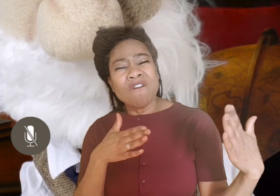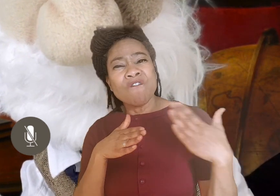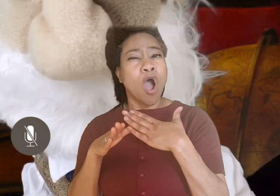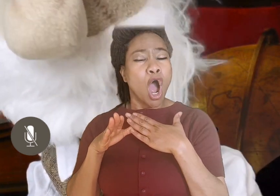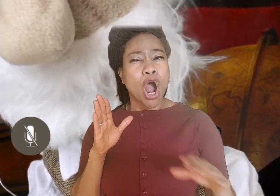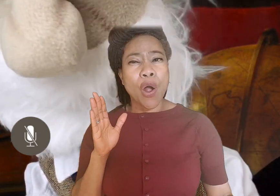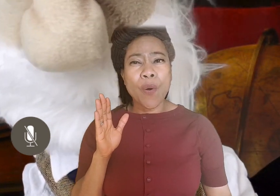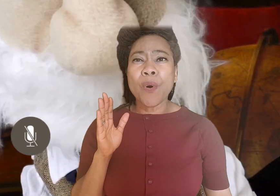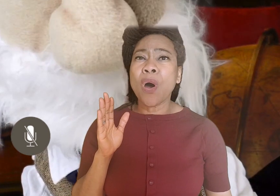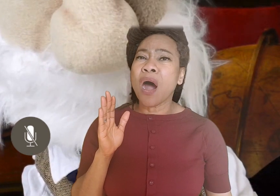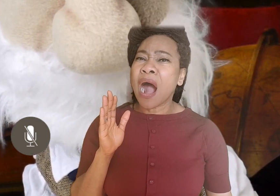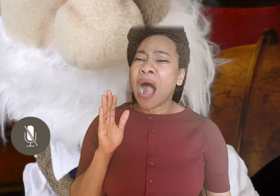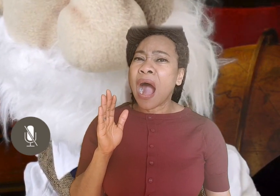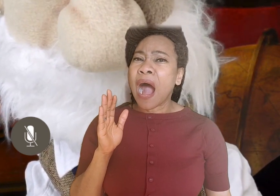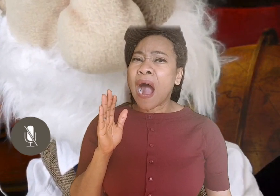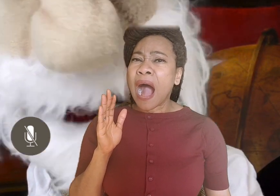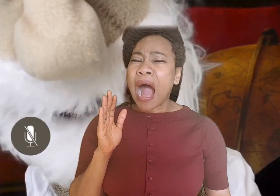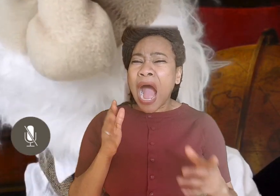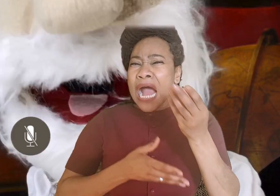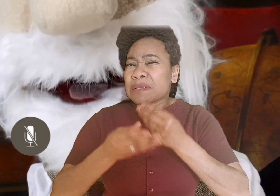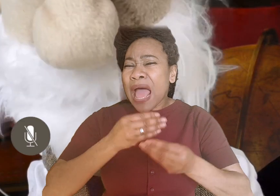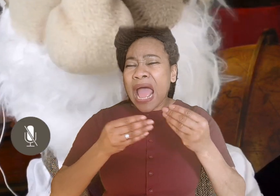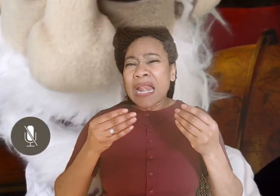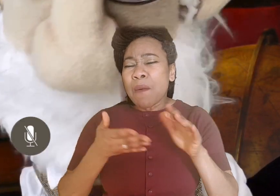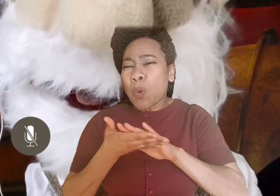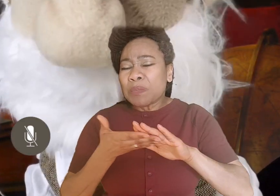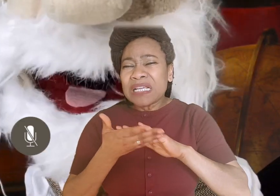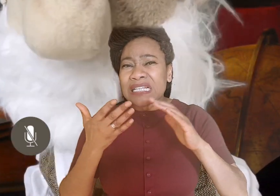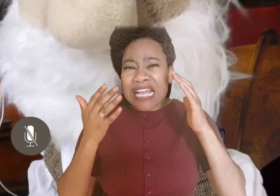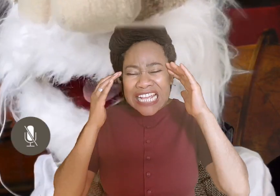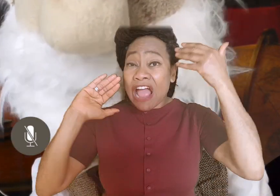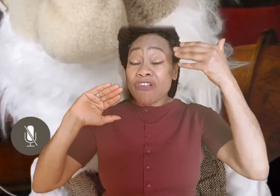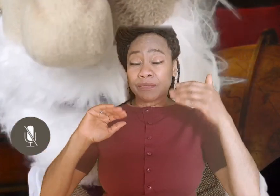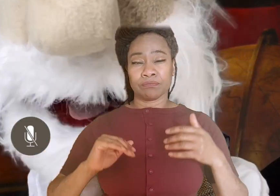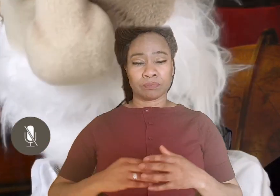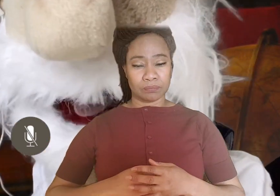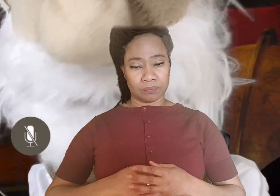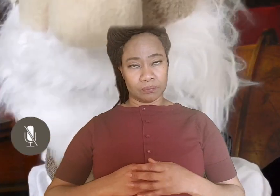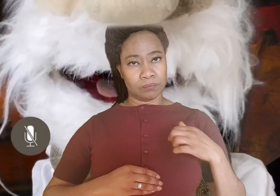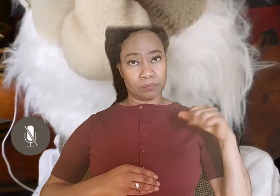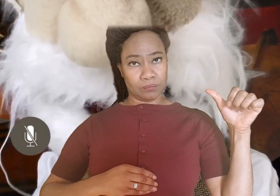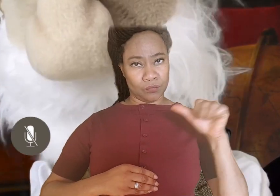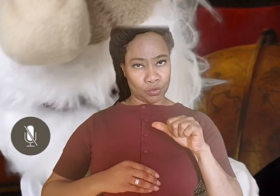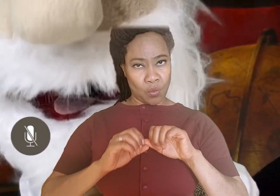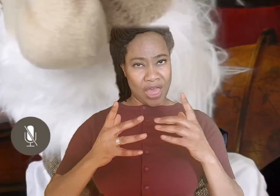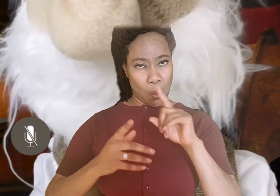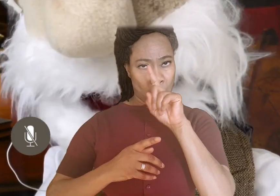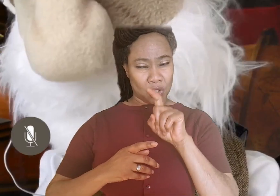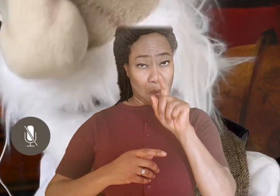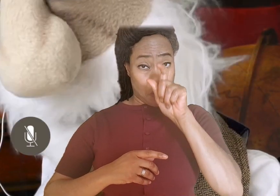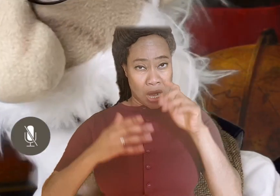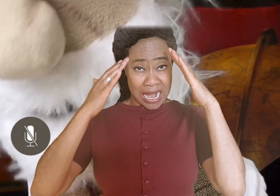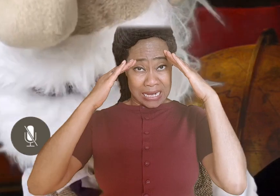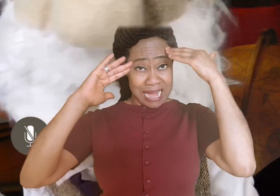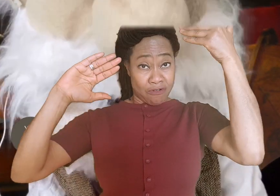how would you define a hysteric? I should, without question, consider a person hysterical in